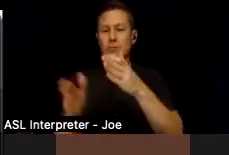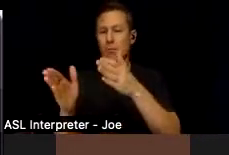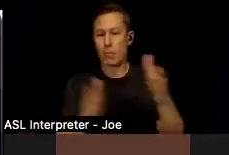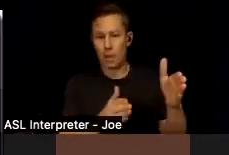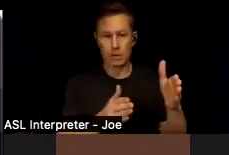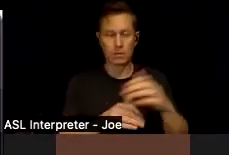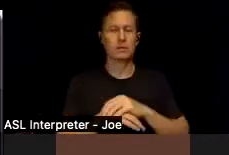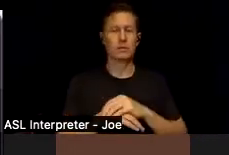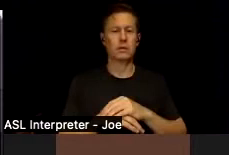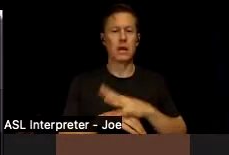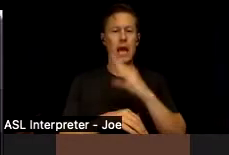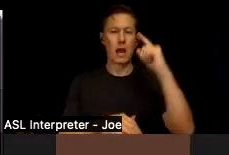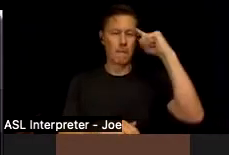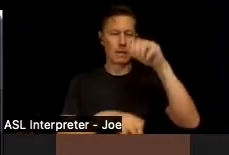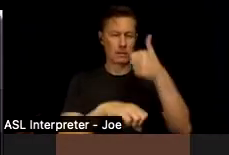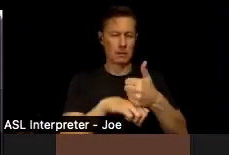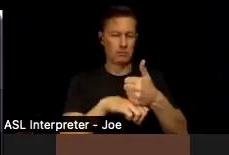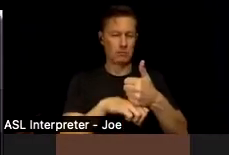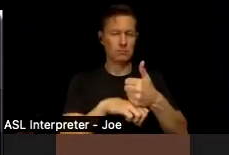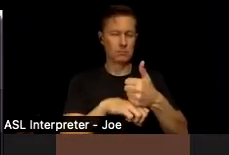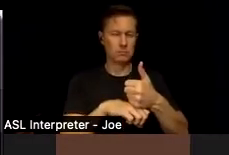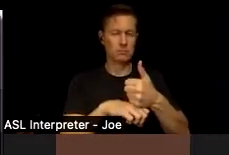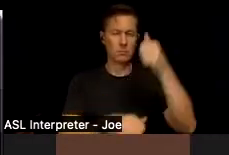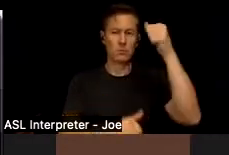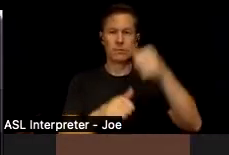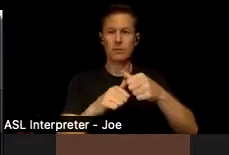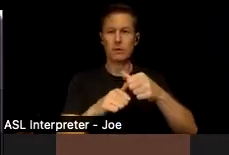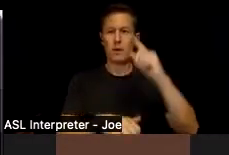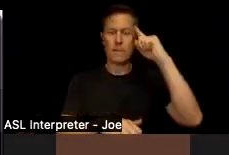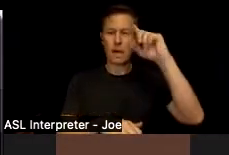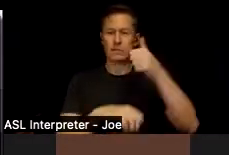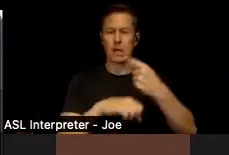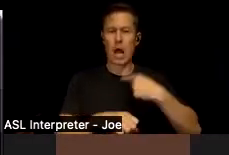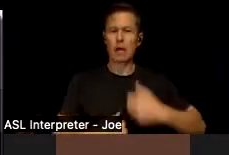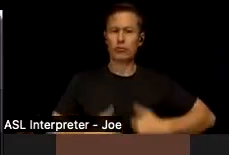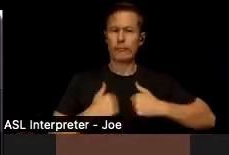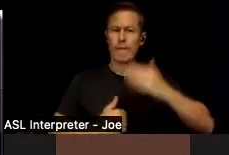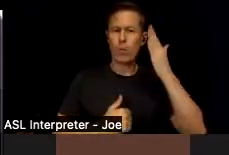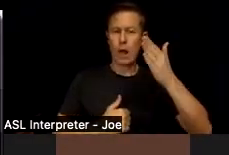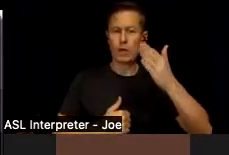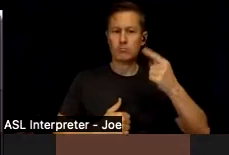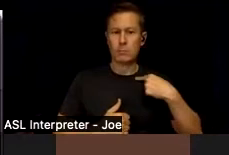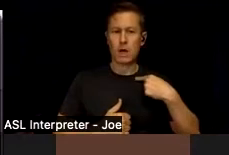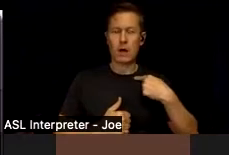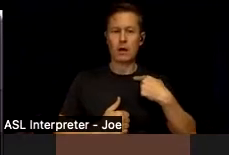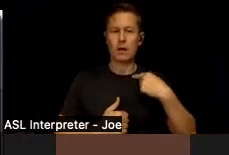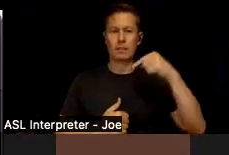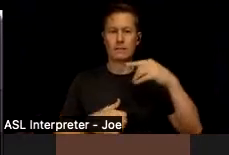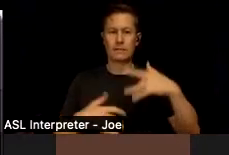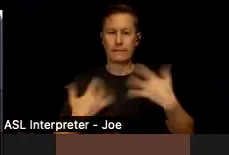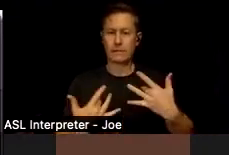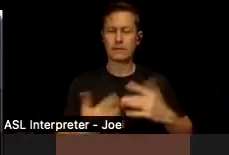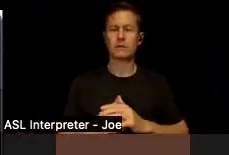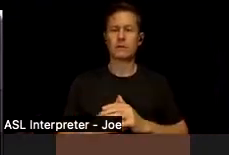importantly, a mindset. You have to have a mindset that I'm going to survive. I'm going to make it through this. We only have